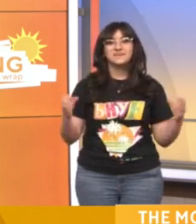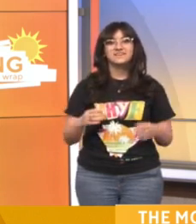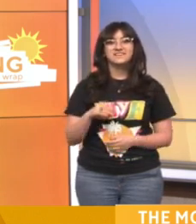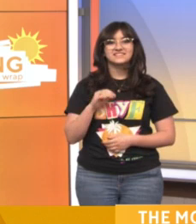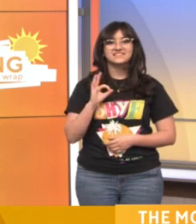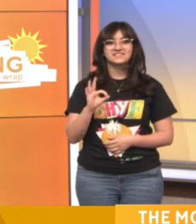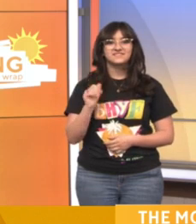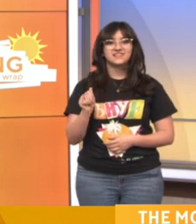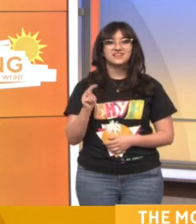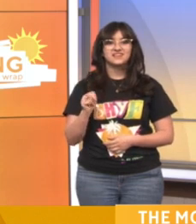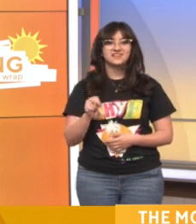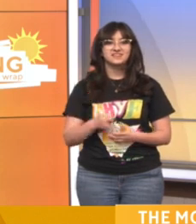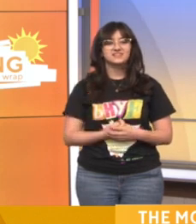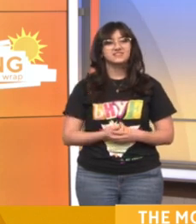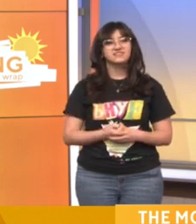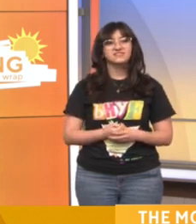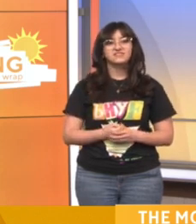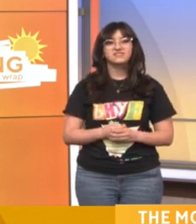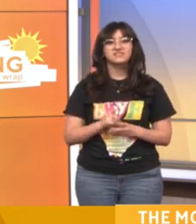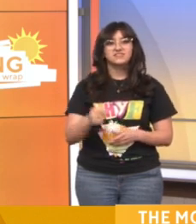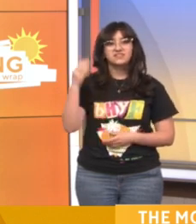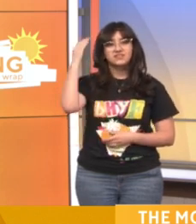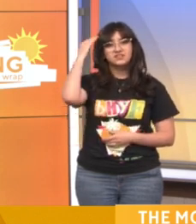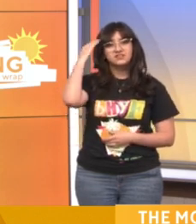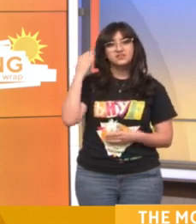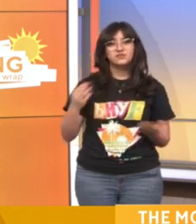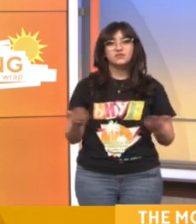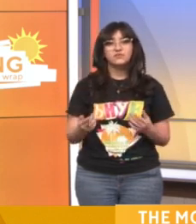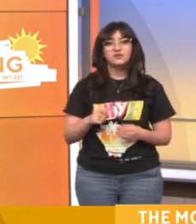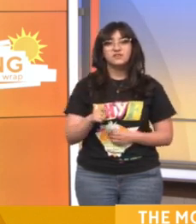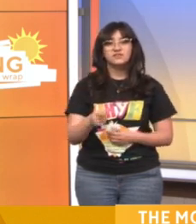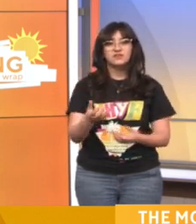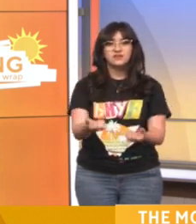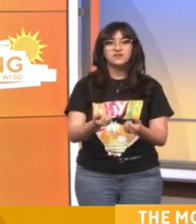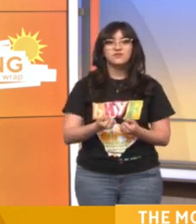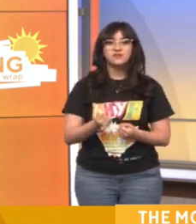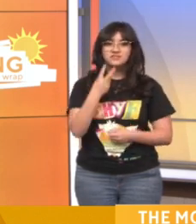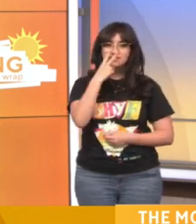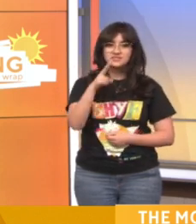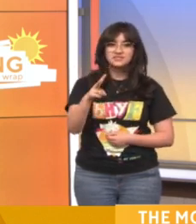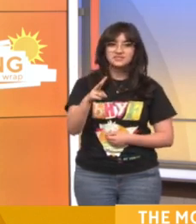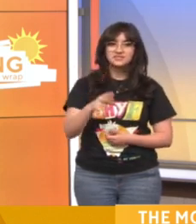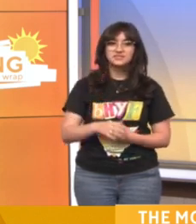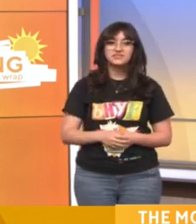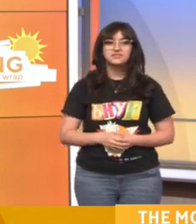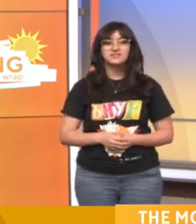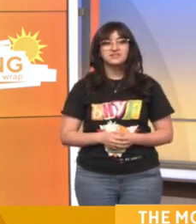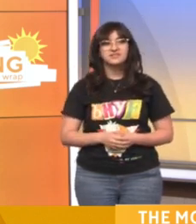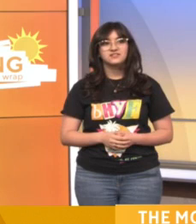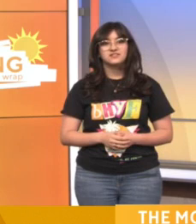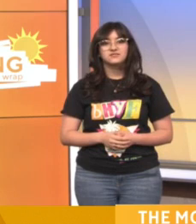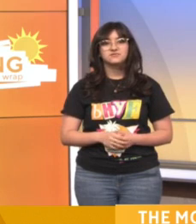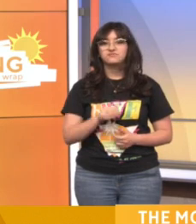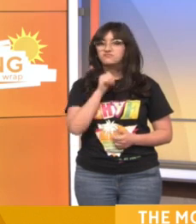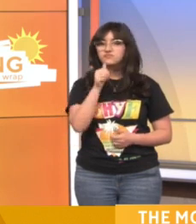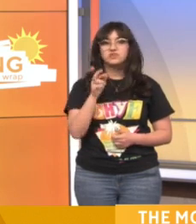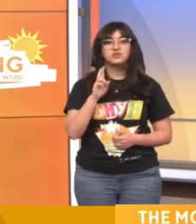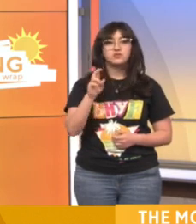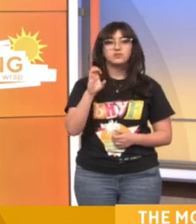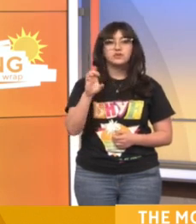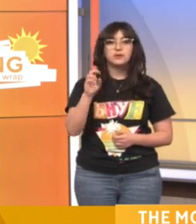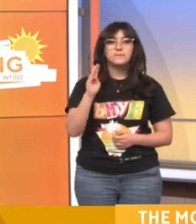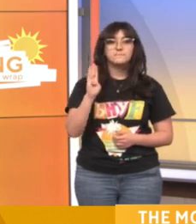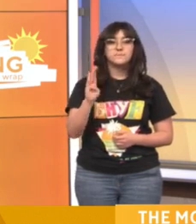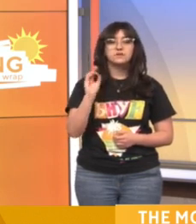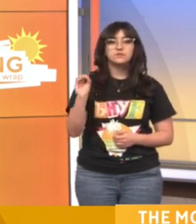there is, so they knew exactly what you would want to see from a continuation. It's not a reboot, we're not doing the same thing,